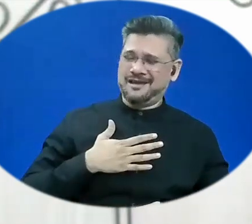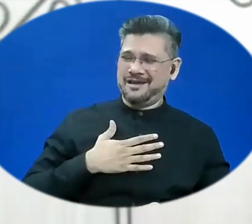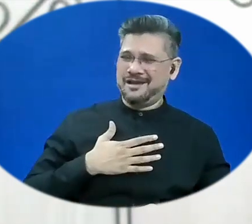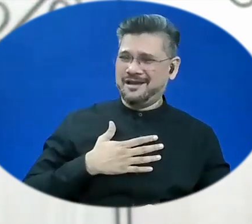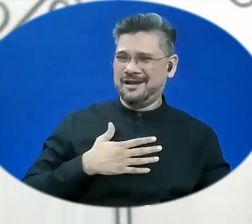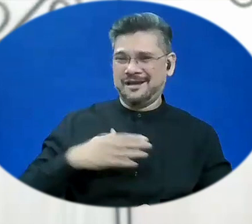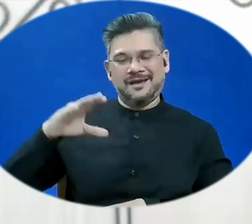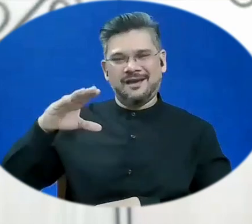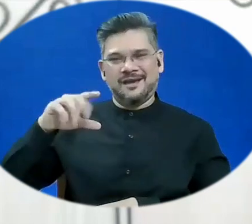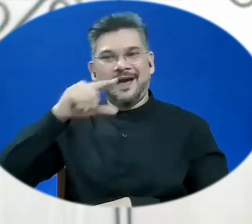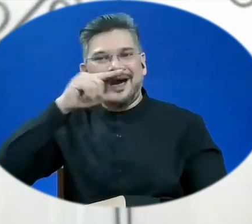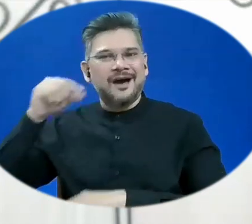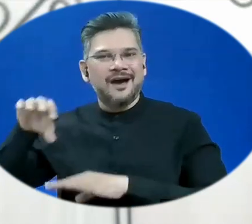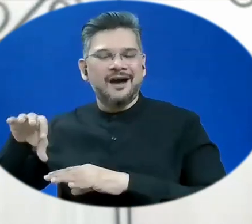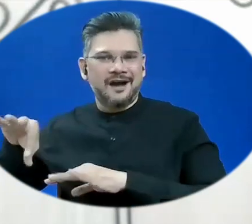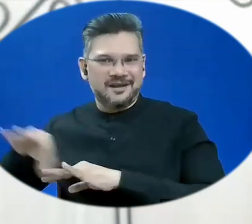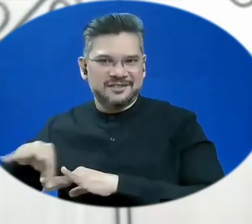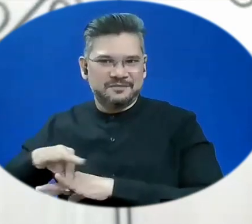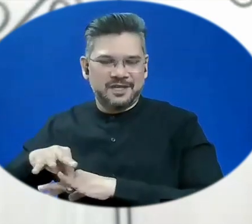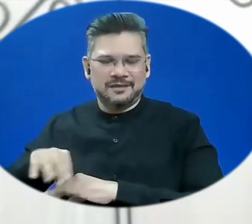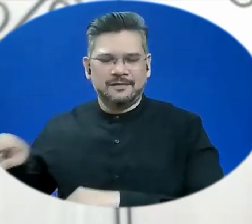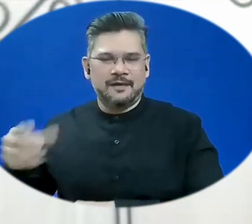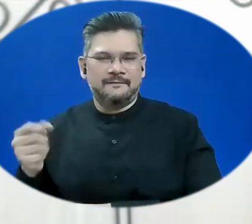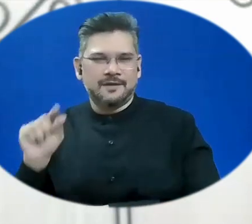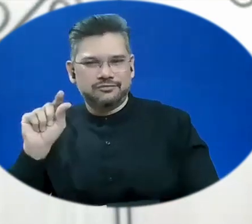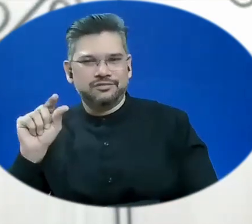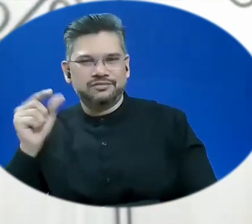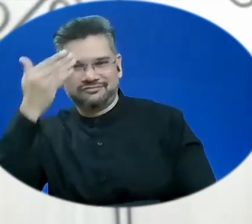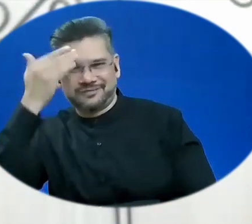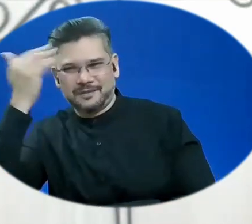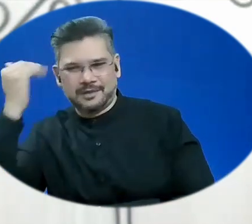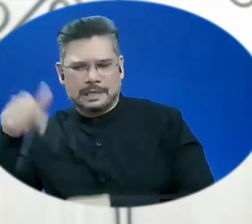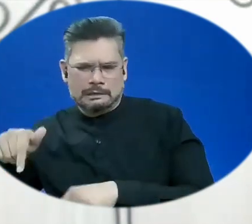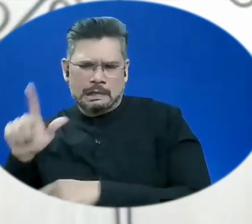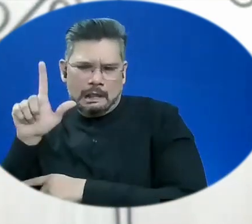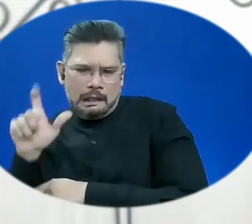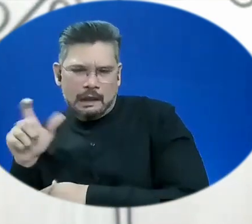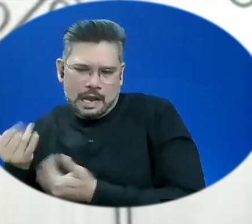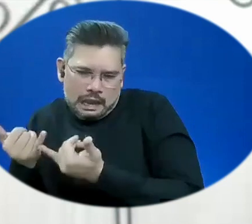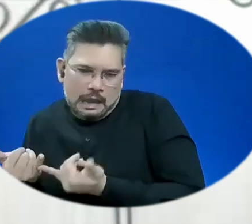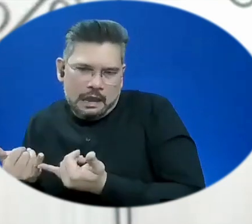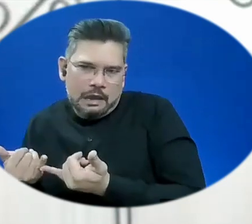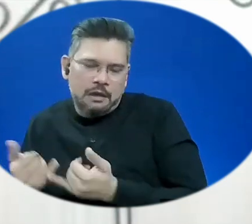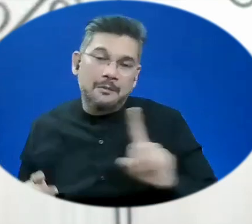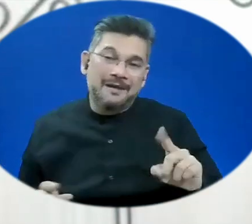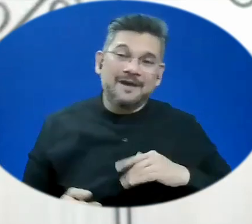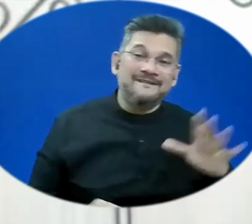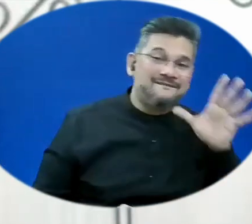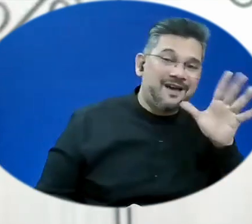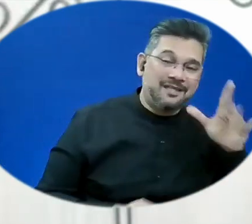has early onset dementia, so it's quite early in life. And my father is 30 years older than my